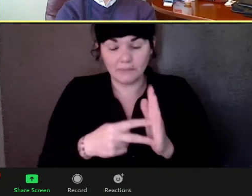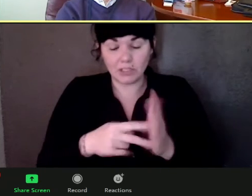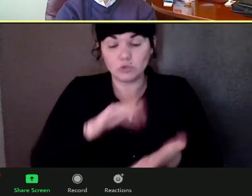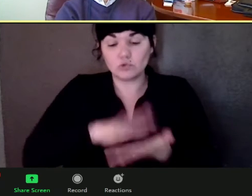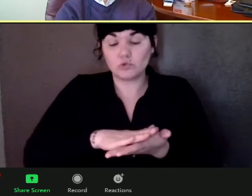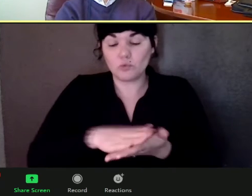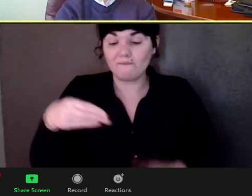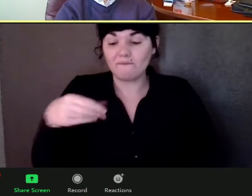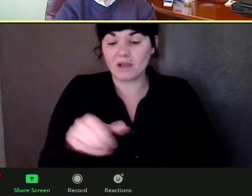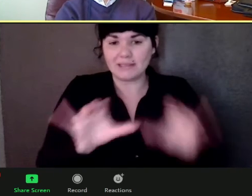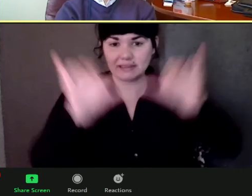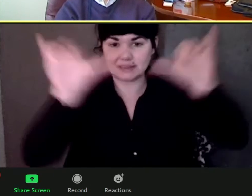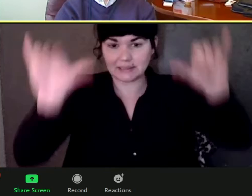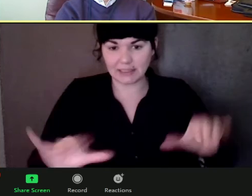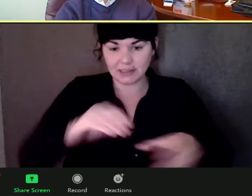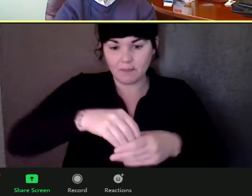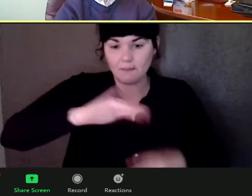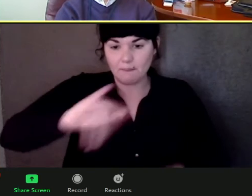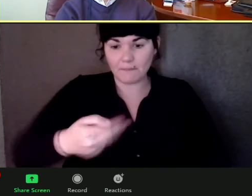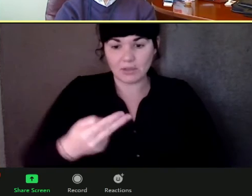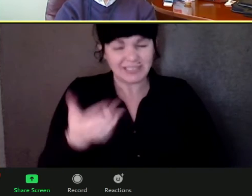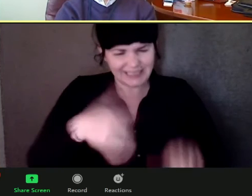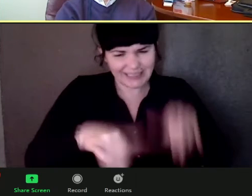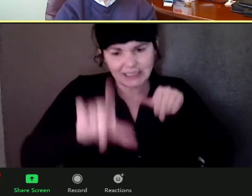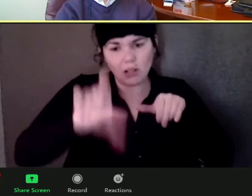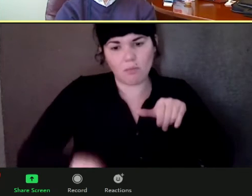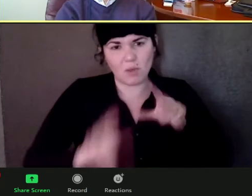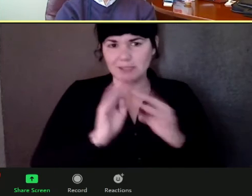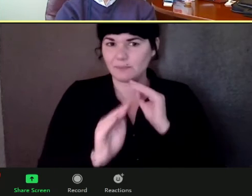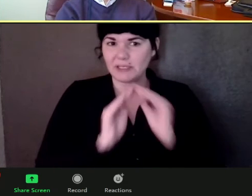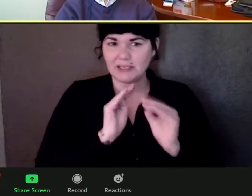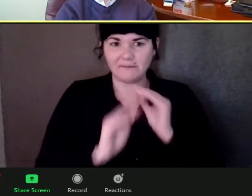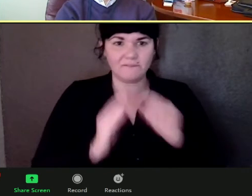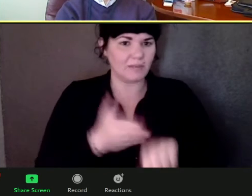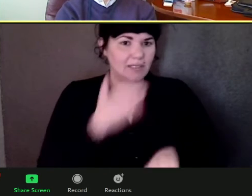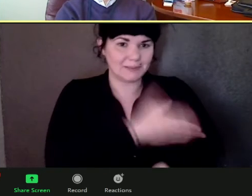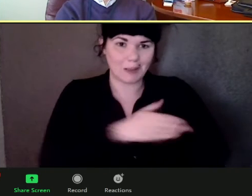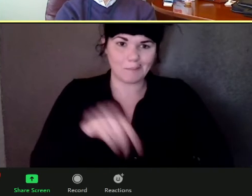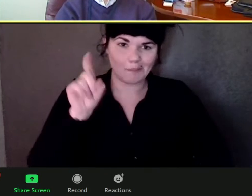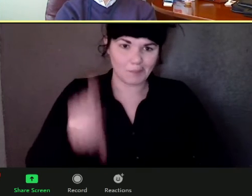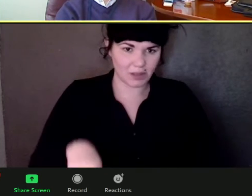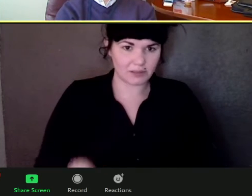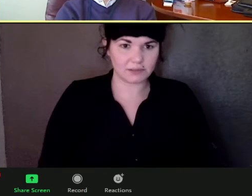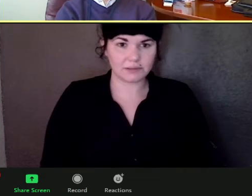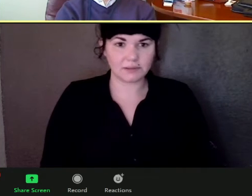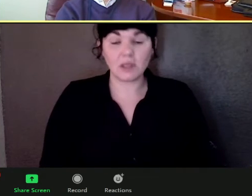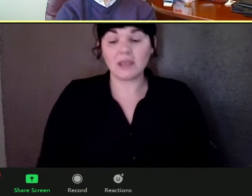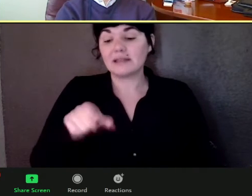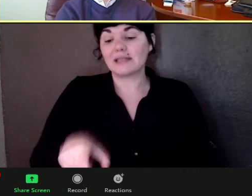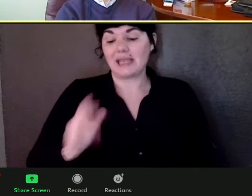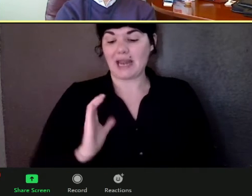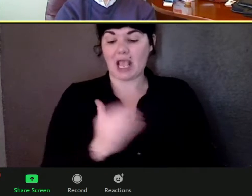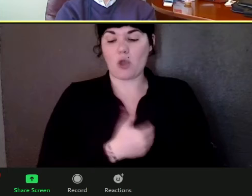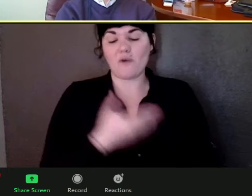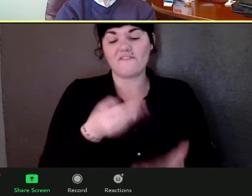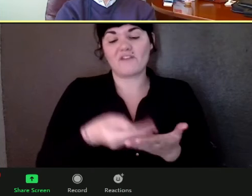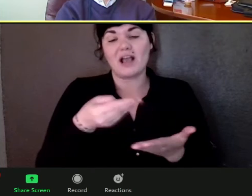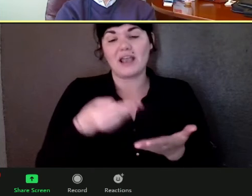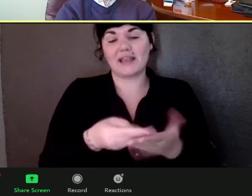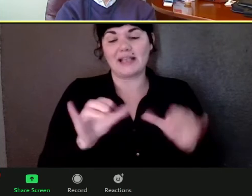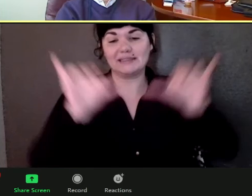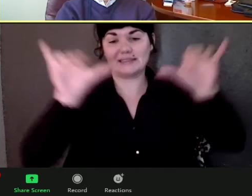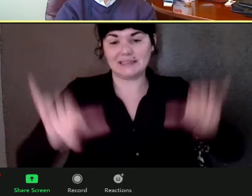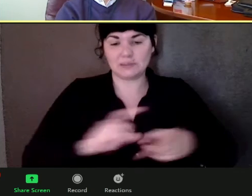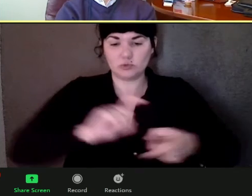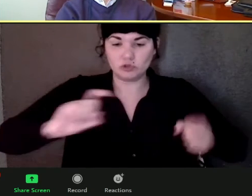Michigan to address the needs of all students and to redo our finance system to make sure that all students are getting the resources that